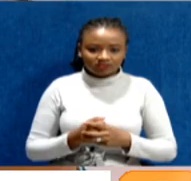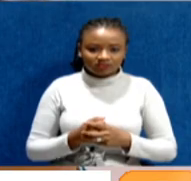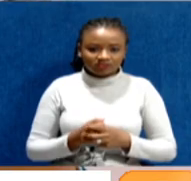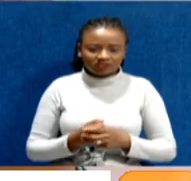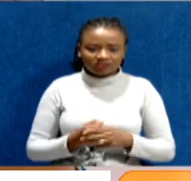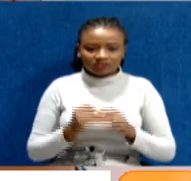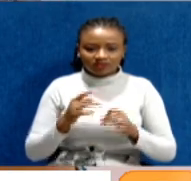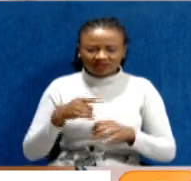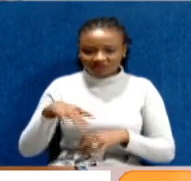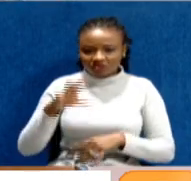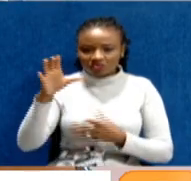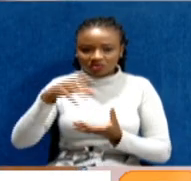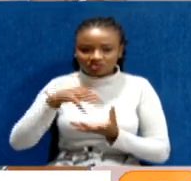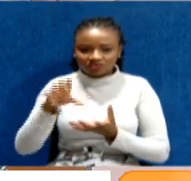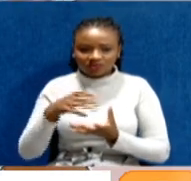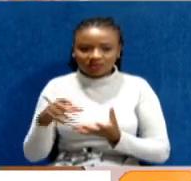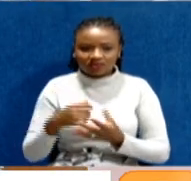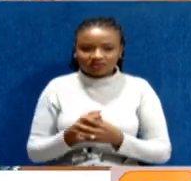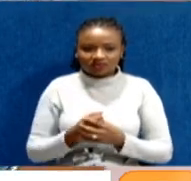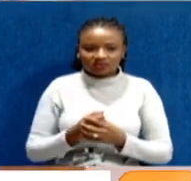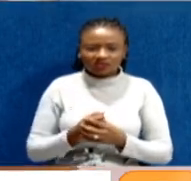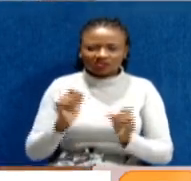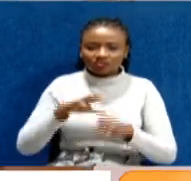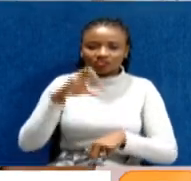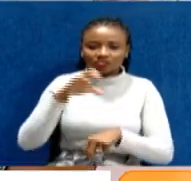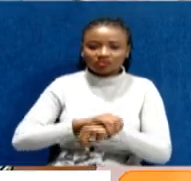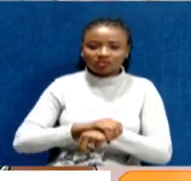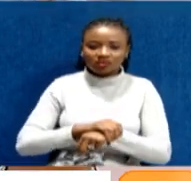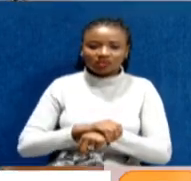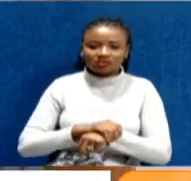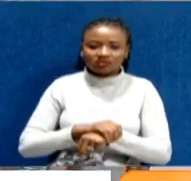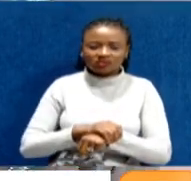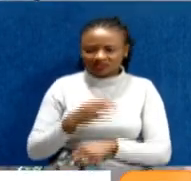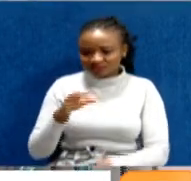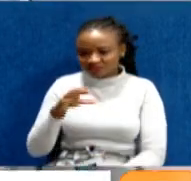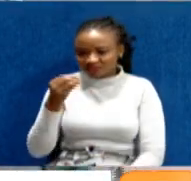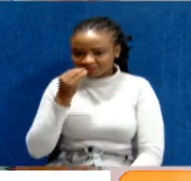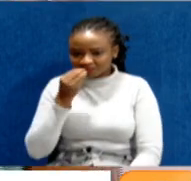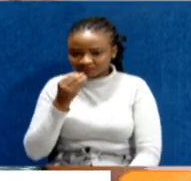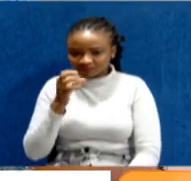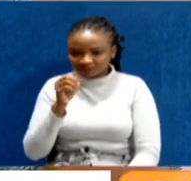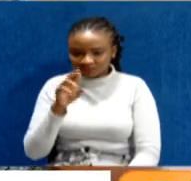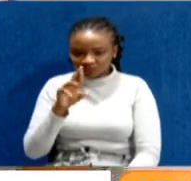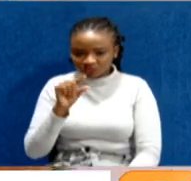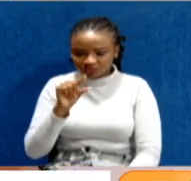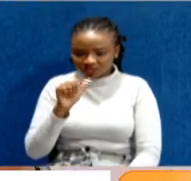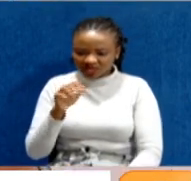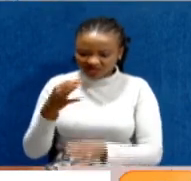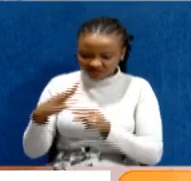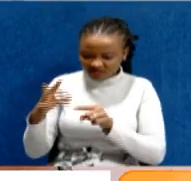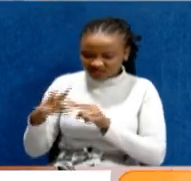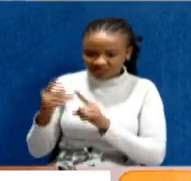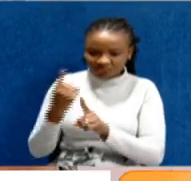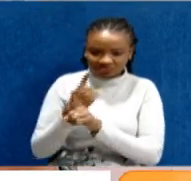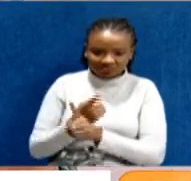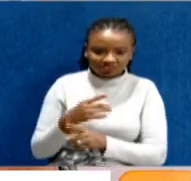the supermarkets right now, you'll find organic sections yeah. where you can buy organic vegetables, you can buy all